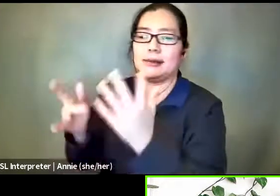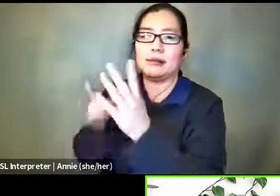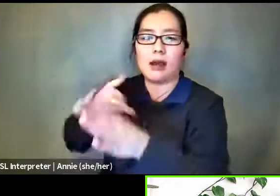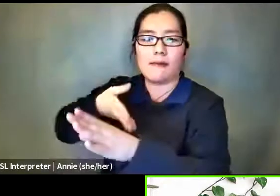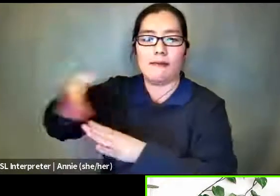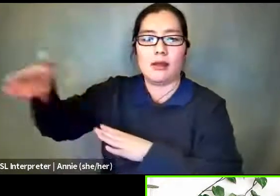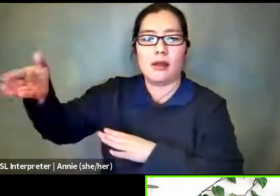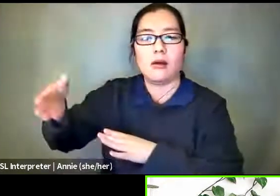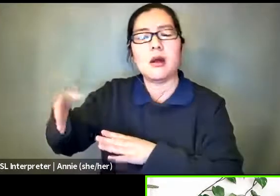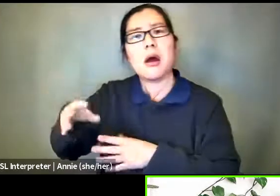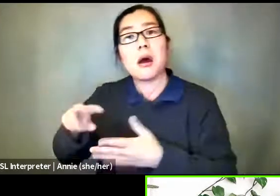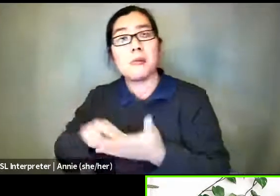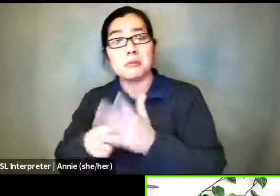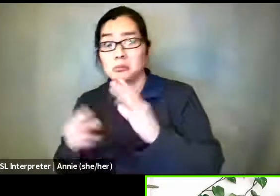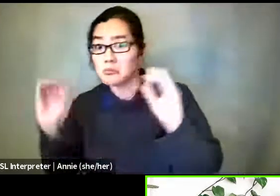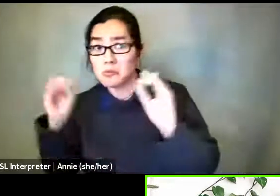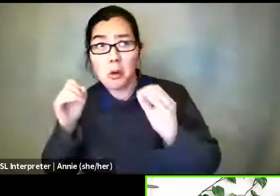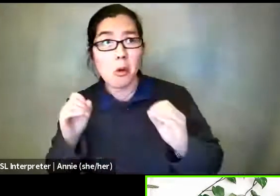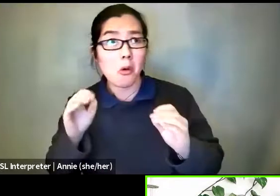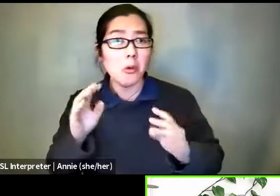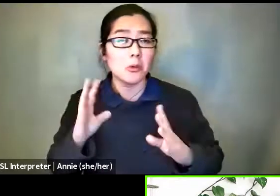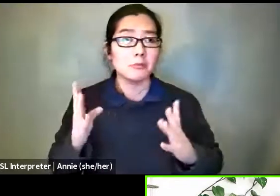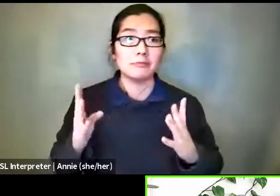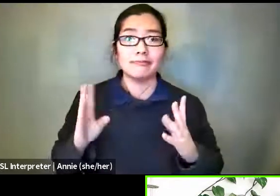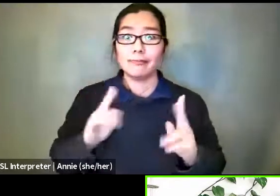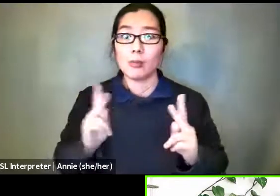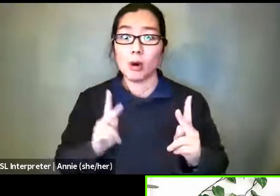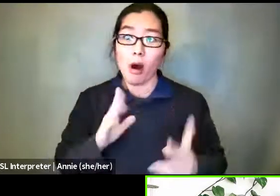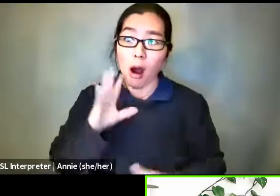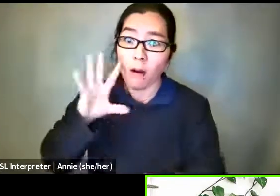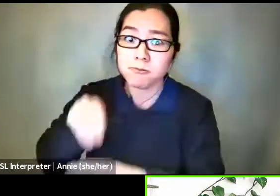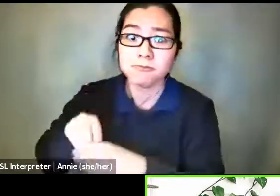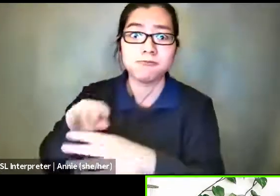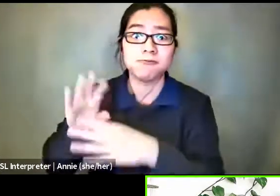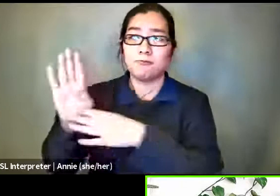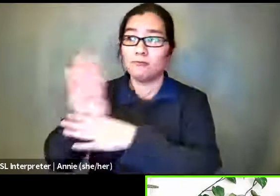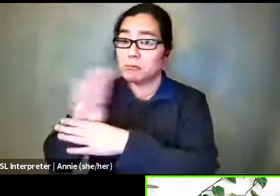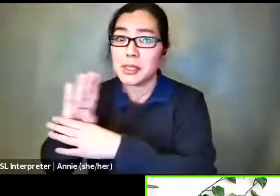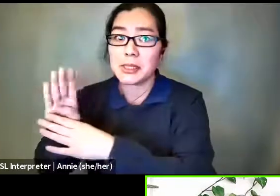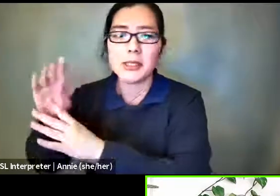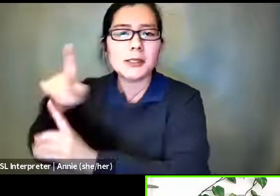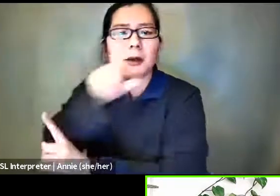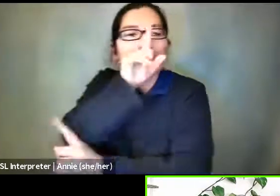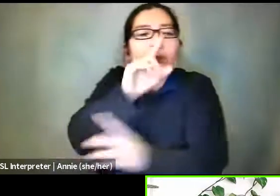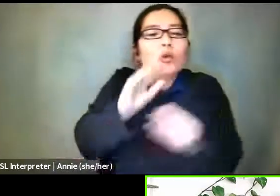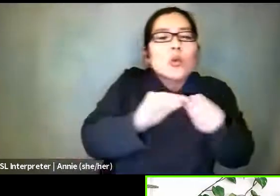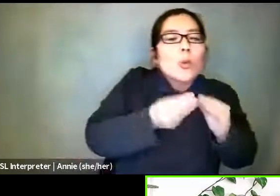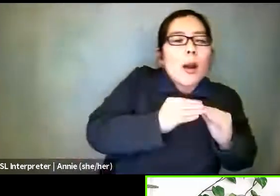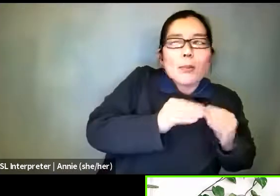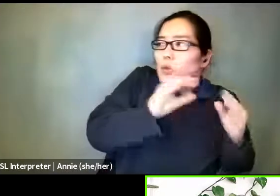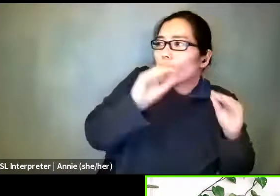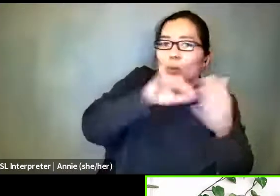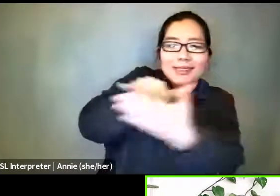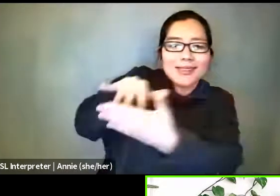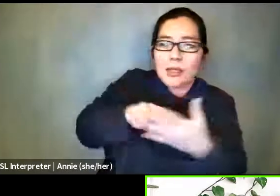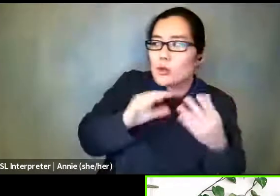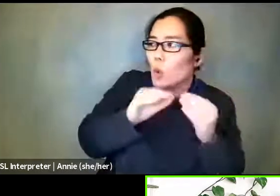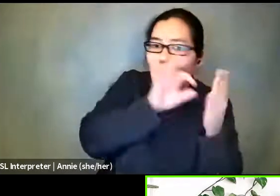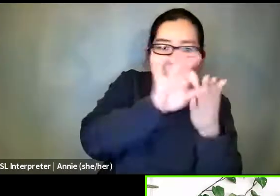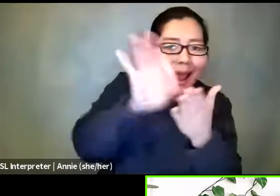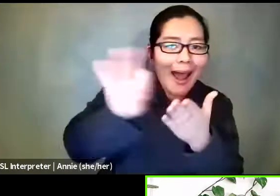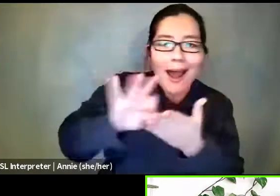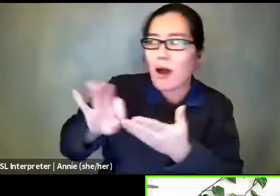venture capitalists, but there's no reports anywhere about how many Native venture capitalists there are. We